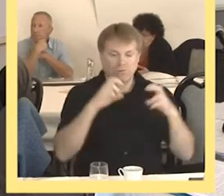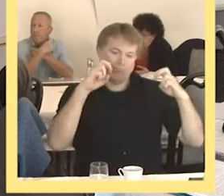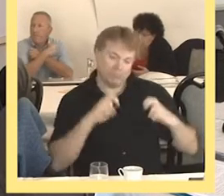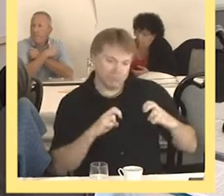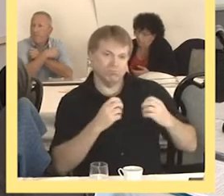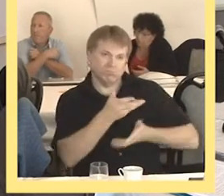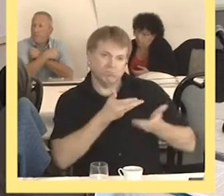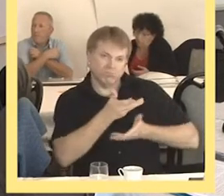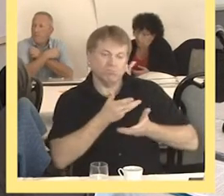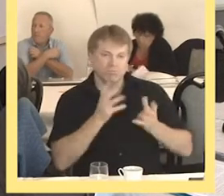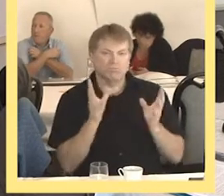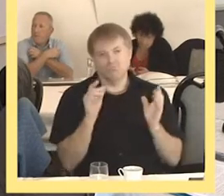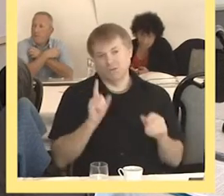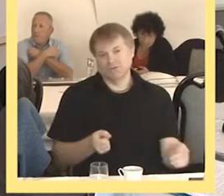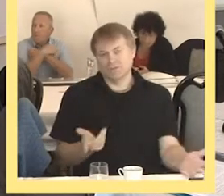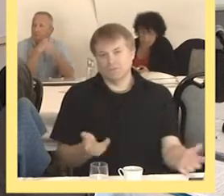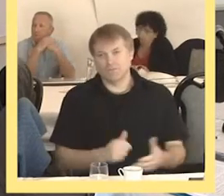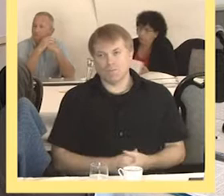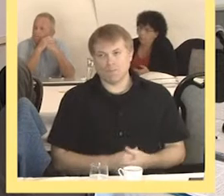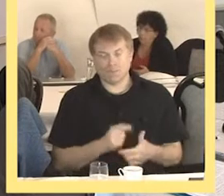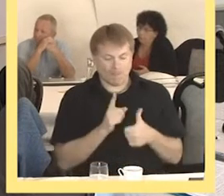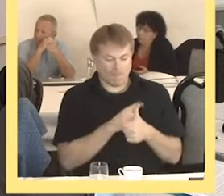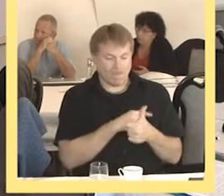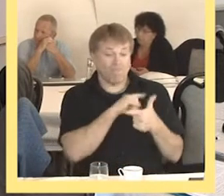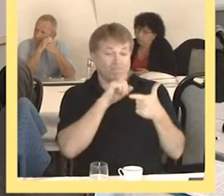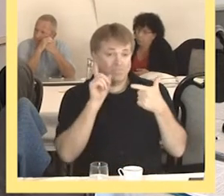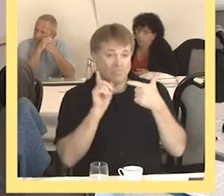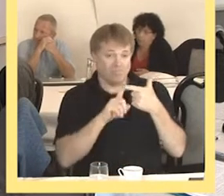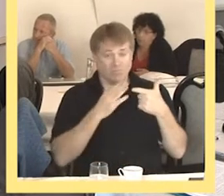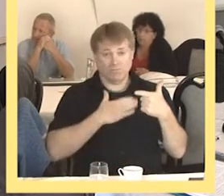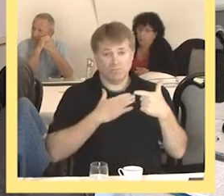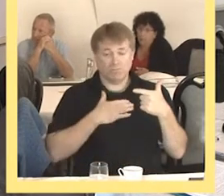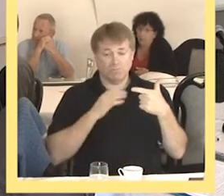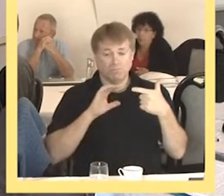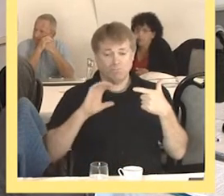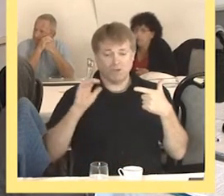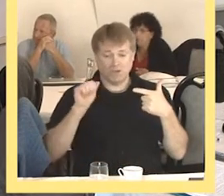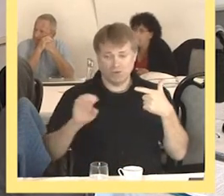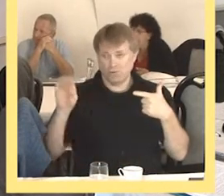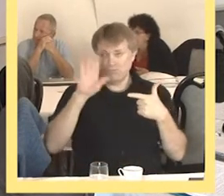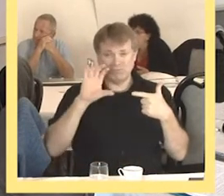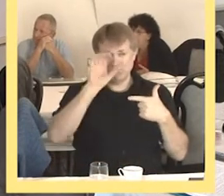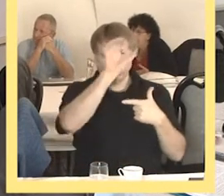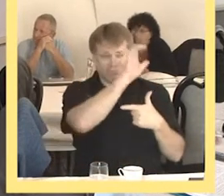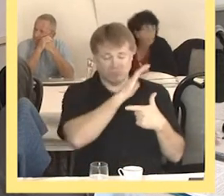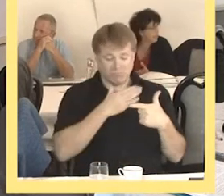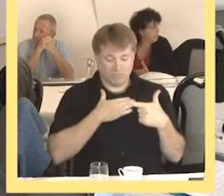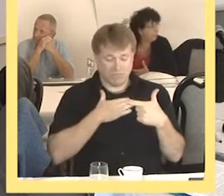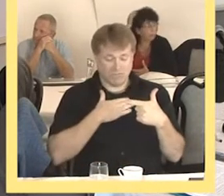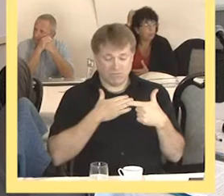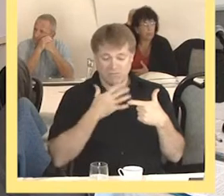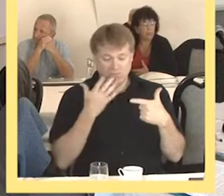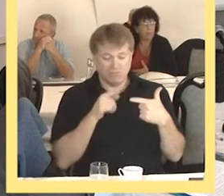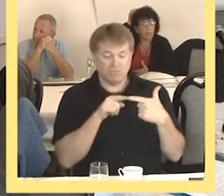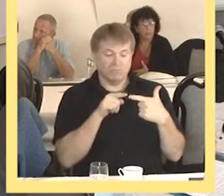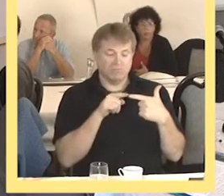Another point that I think is important is that in my country and in many other countries, I think that there's